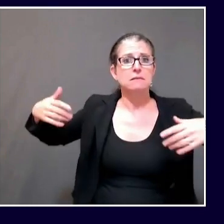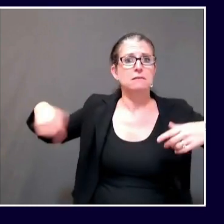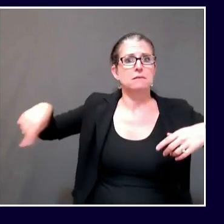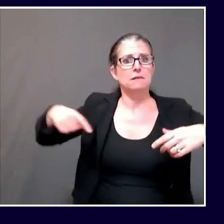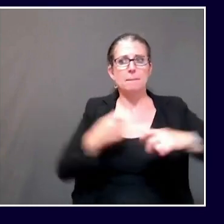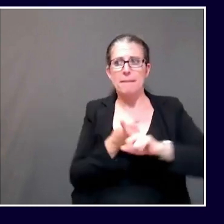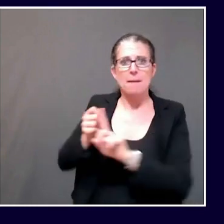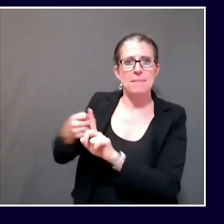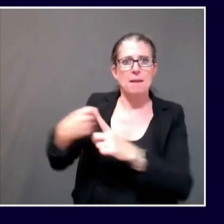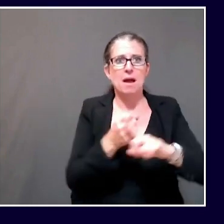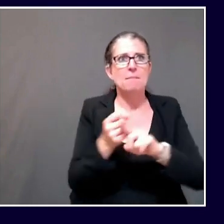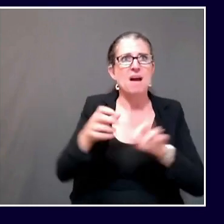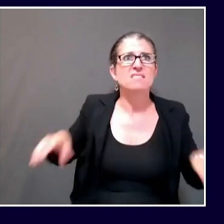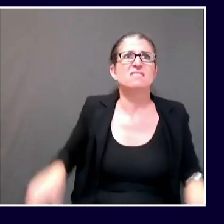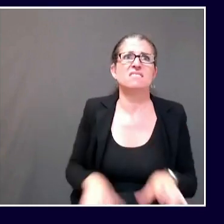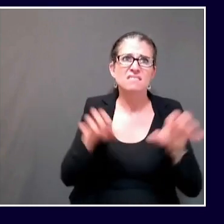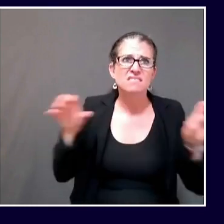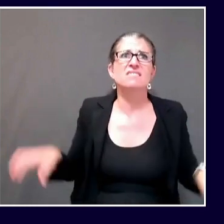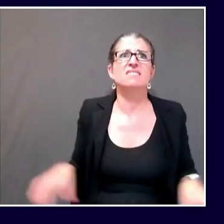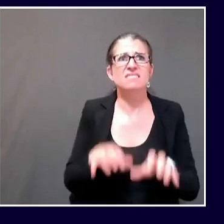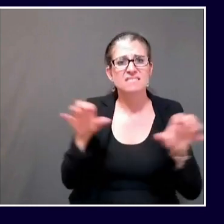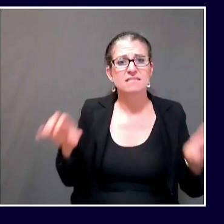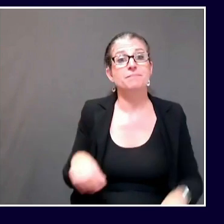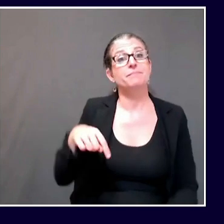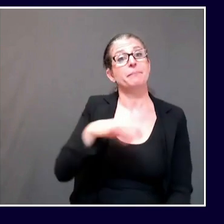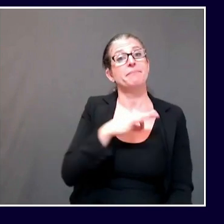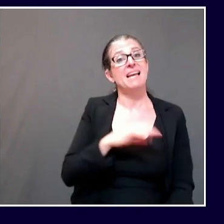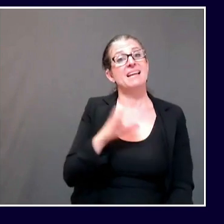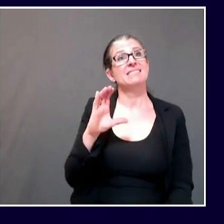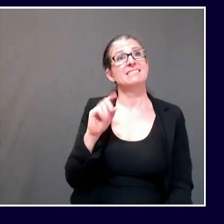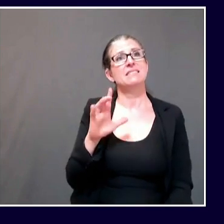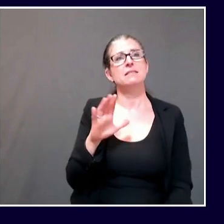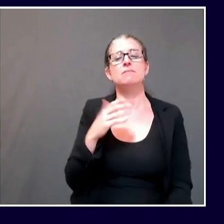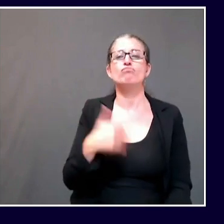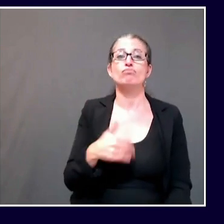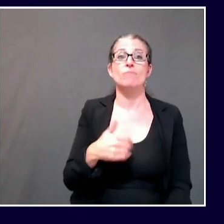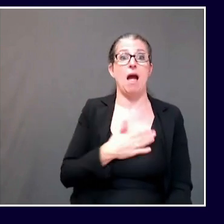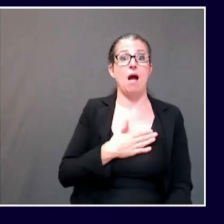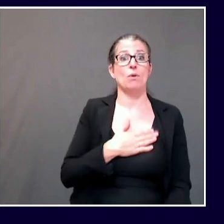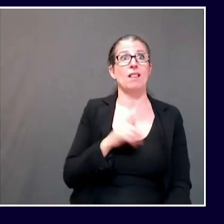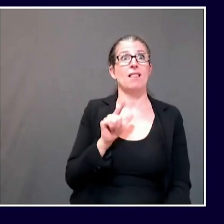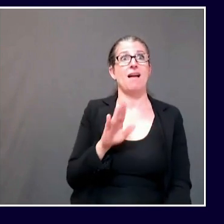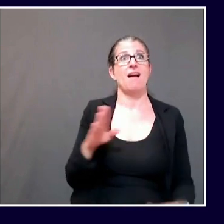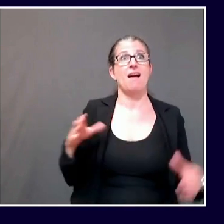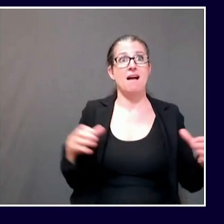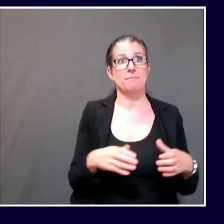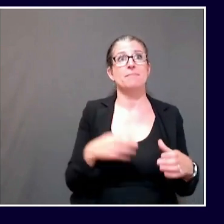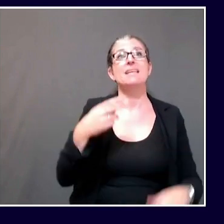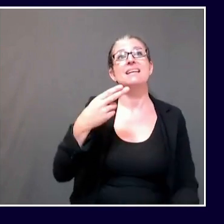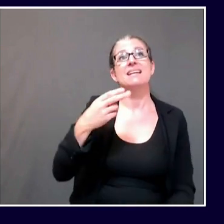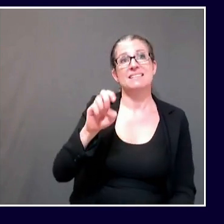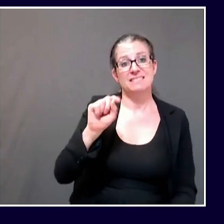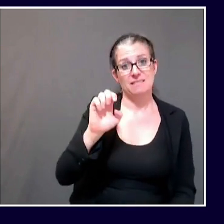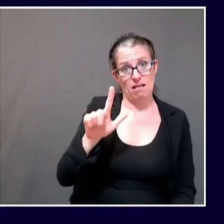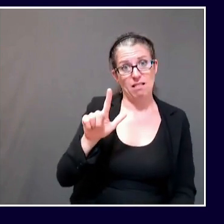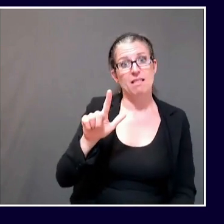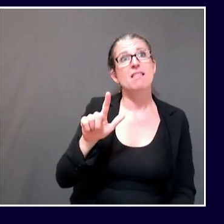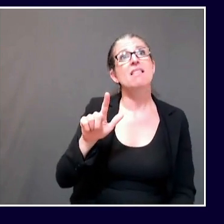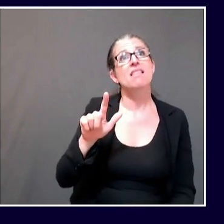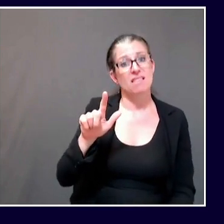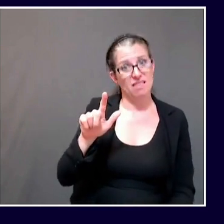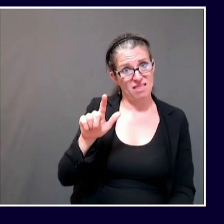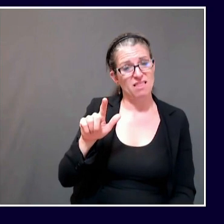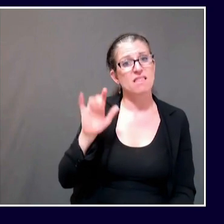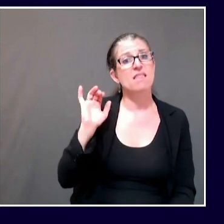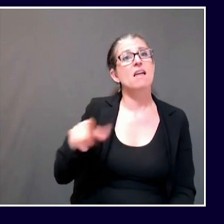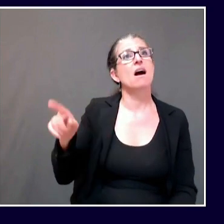CDC Heddle lab here in Augusta, all the scientists who work in that lab, and take a moment to commend them